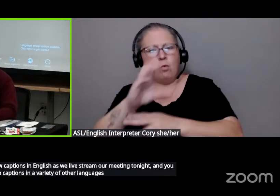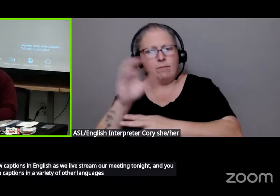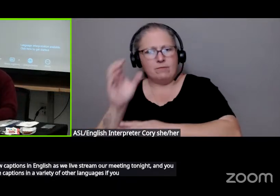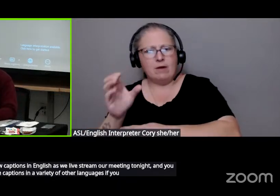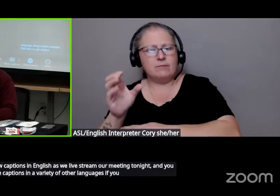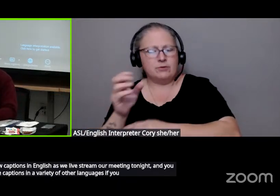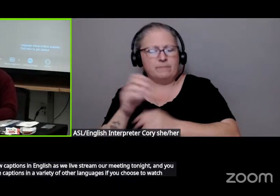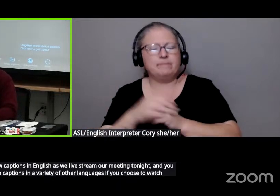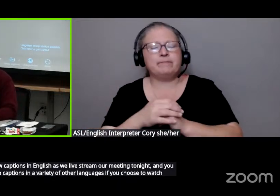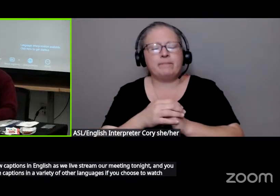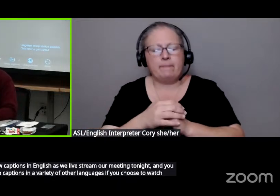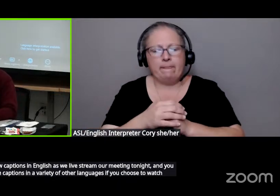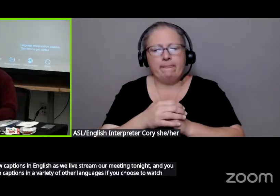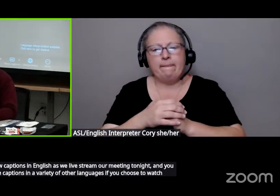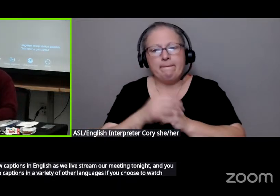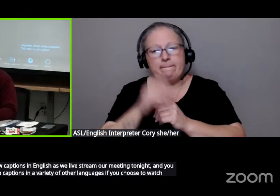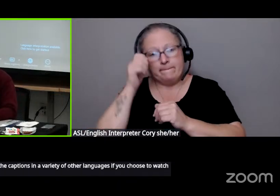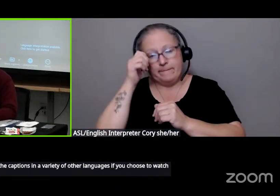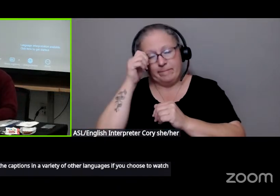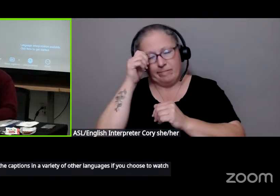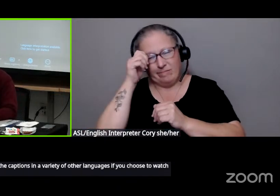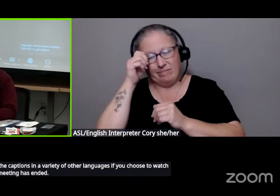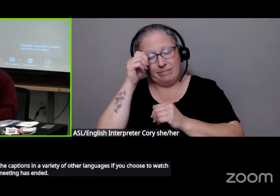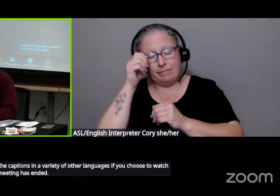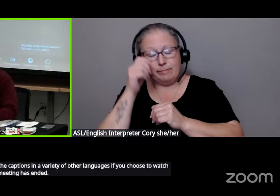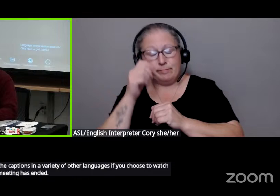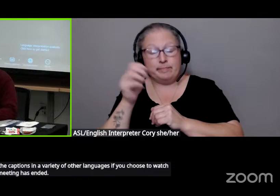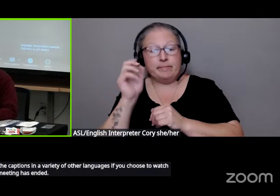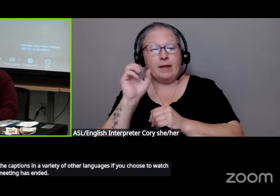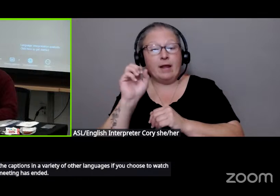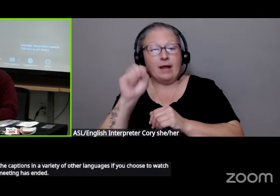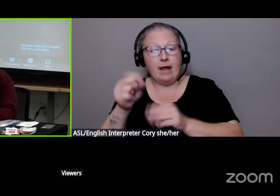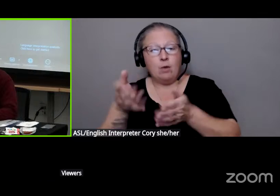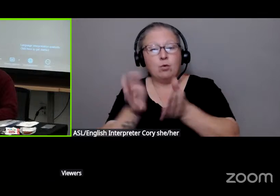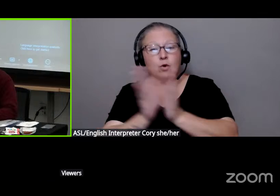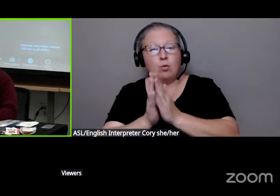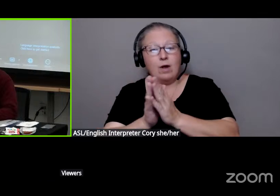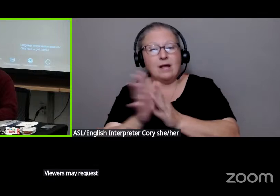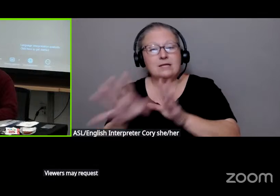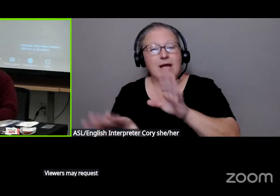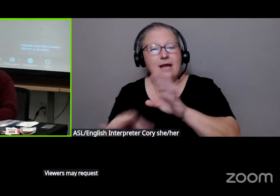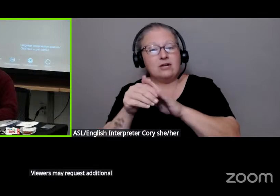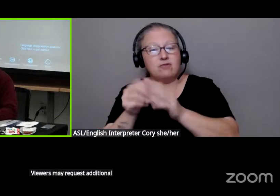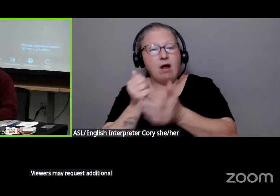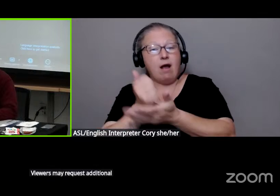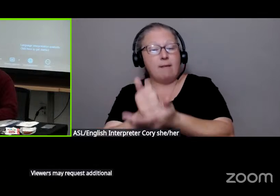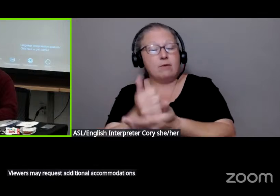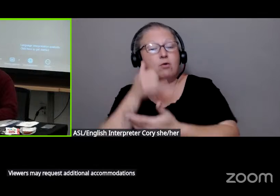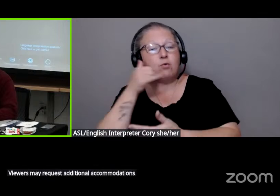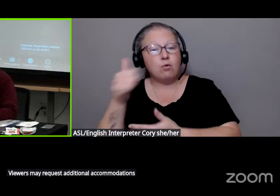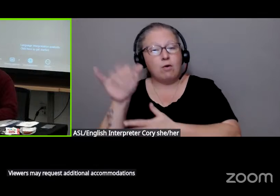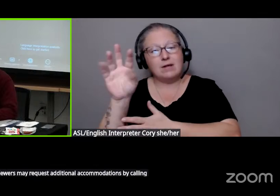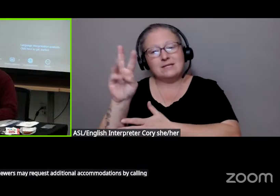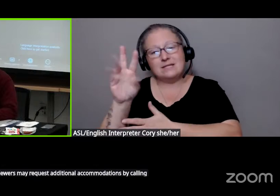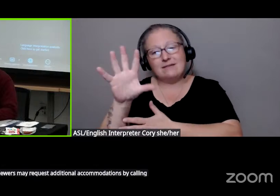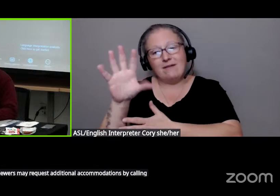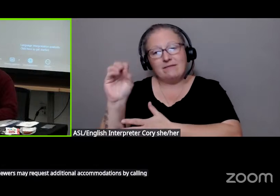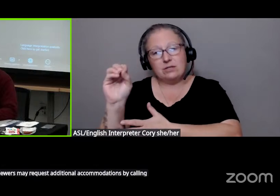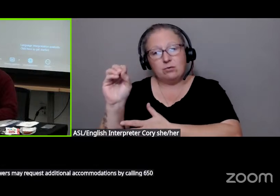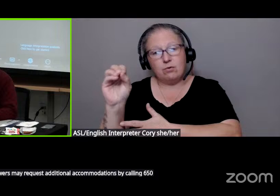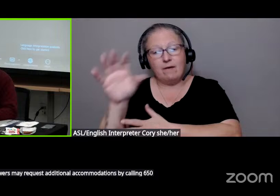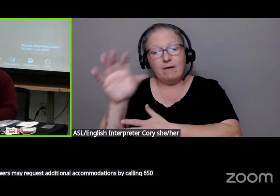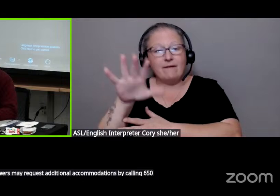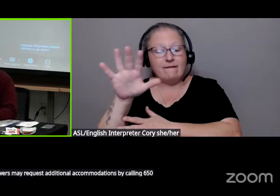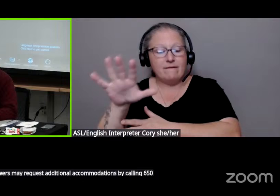watch after this meeting has ended. Viewers may request additional accommodations by calling